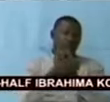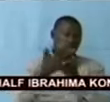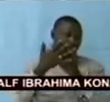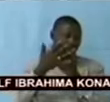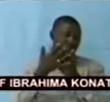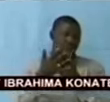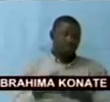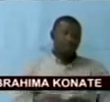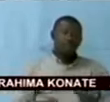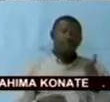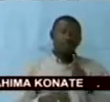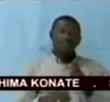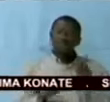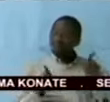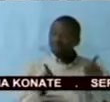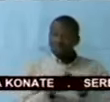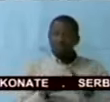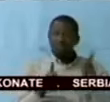that was what happened.